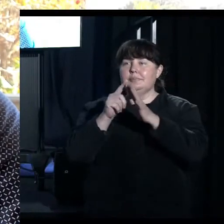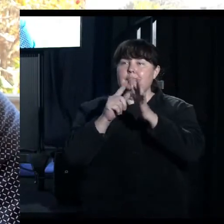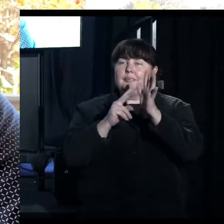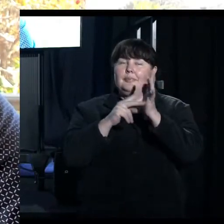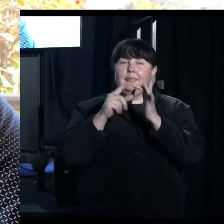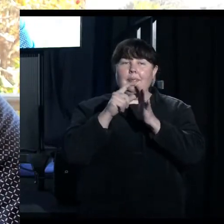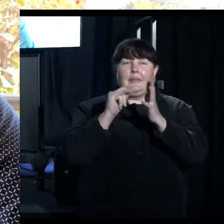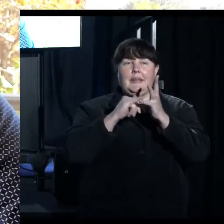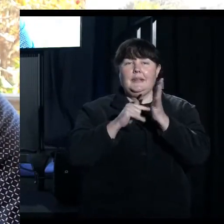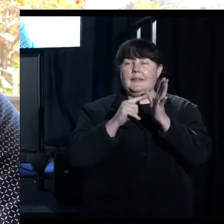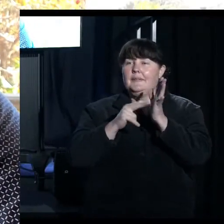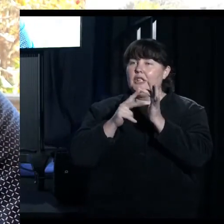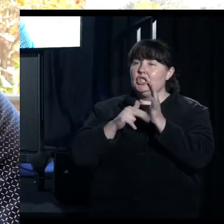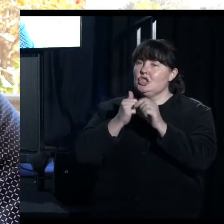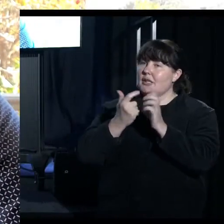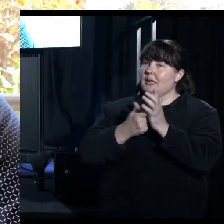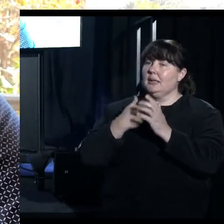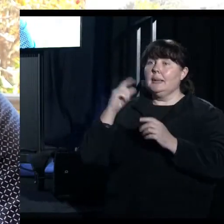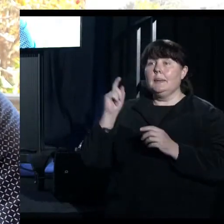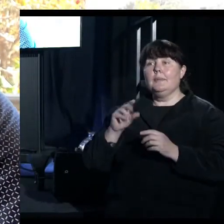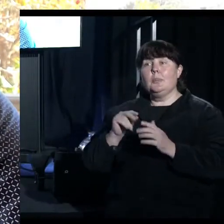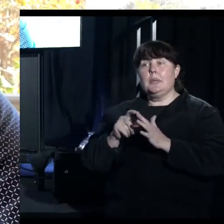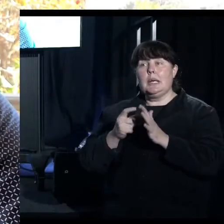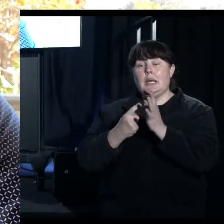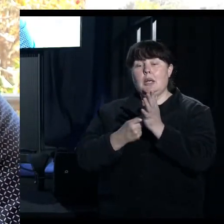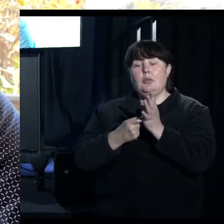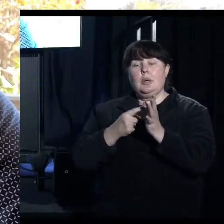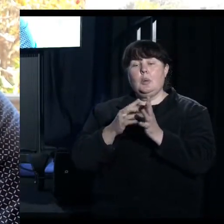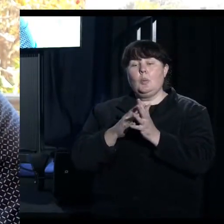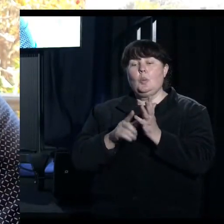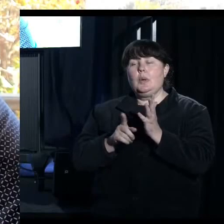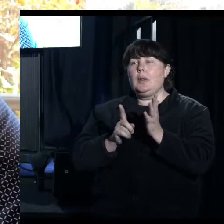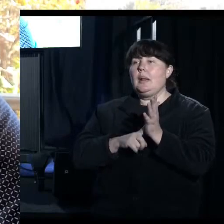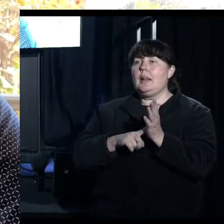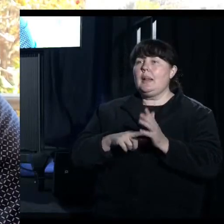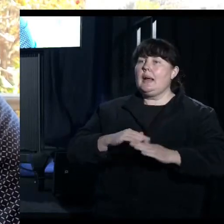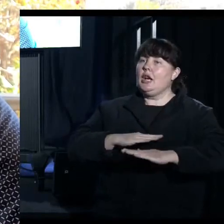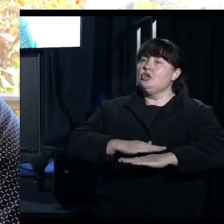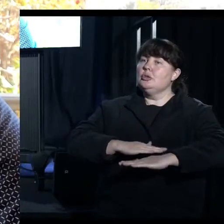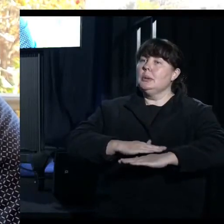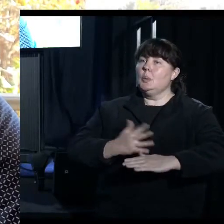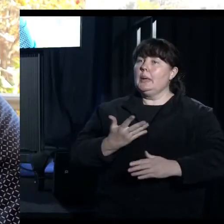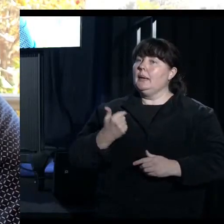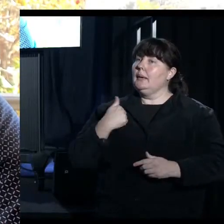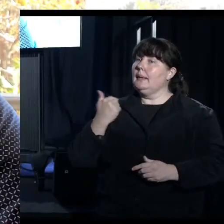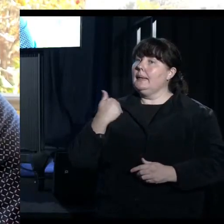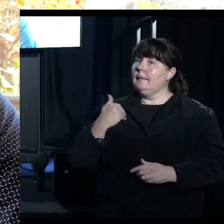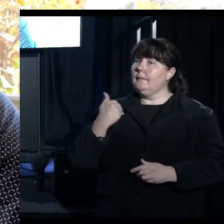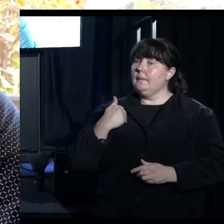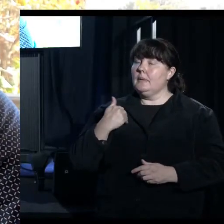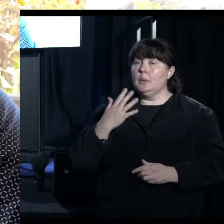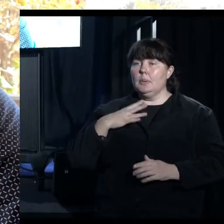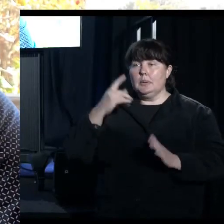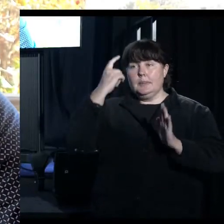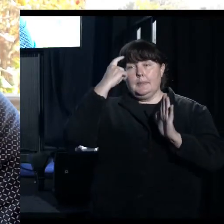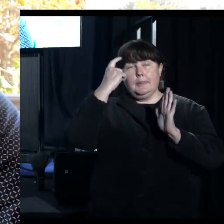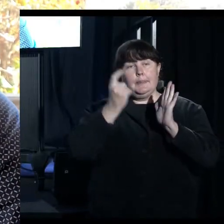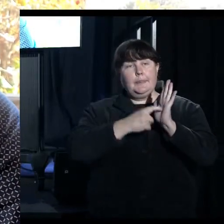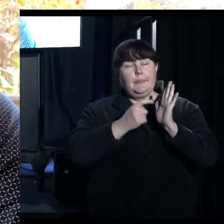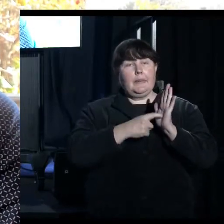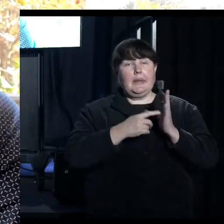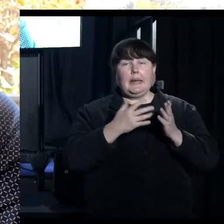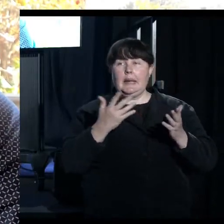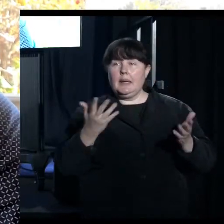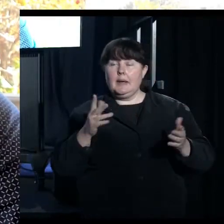acknowledge any First Nation poets and people of this area and tuning in tonight. I'm going to be reading a